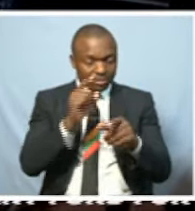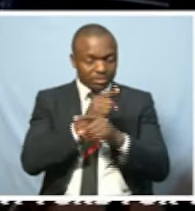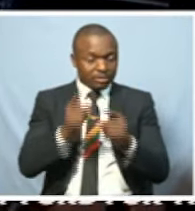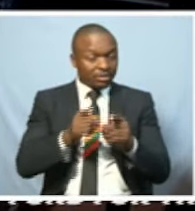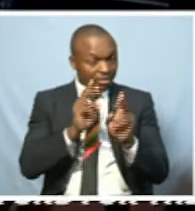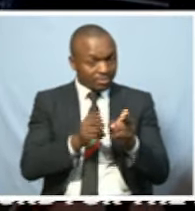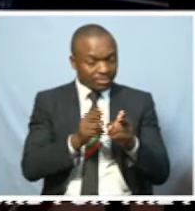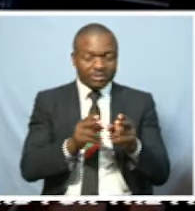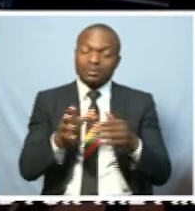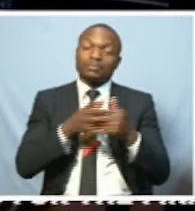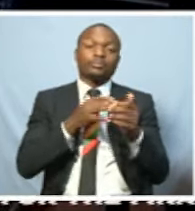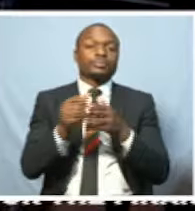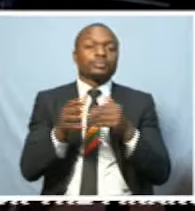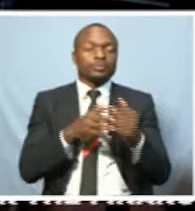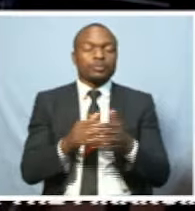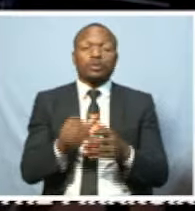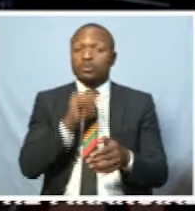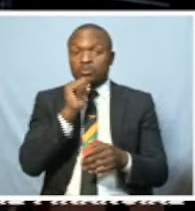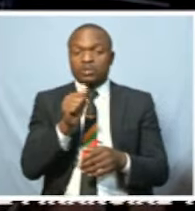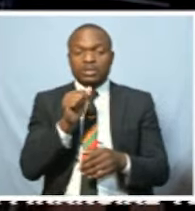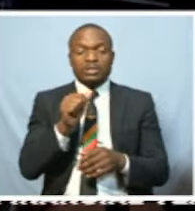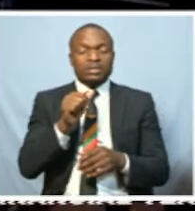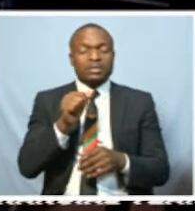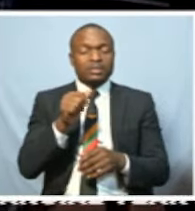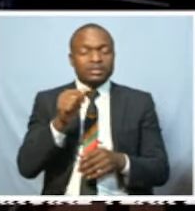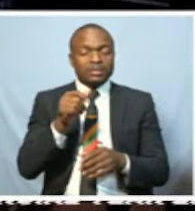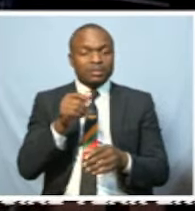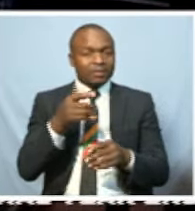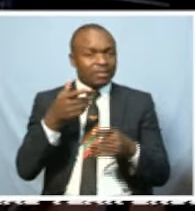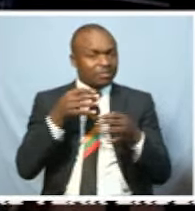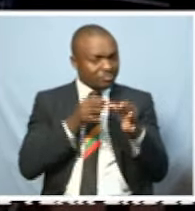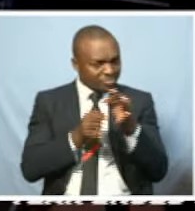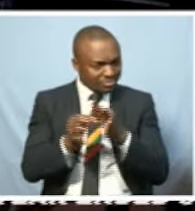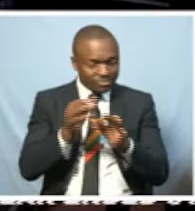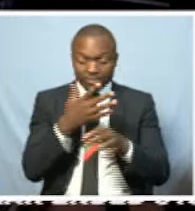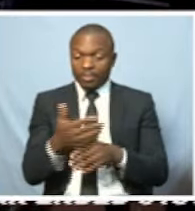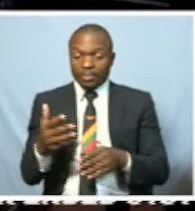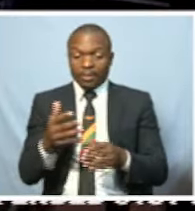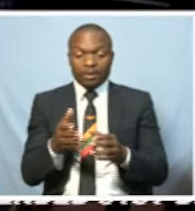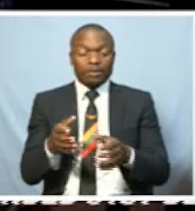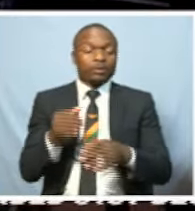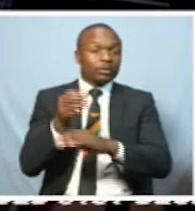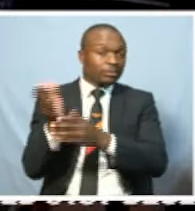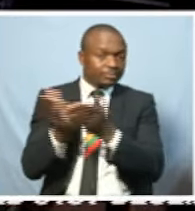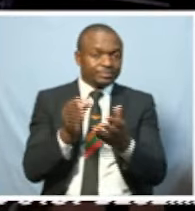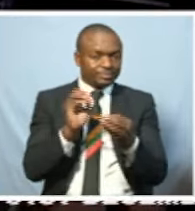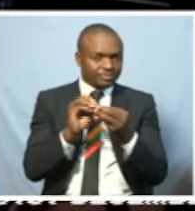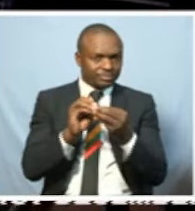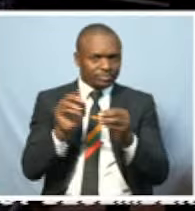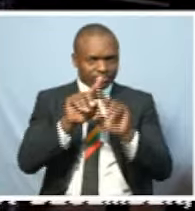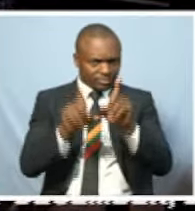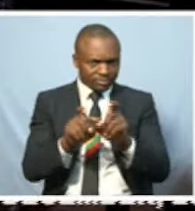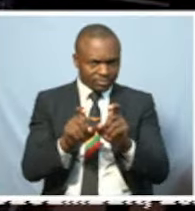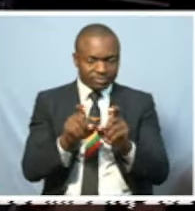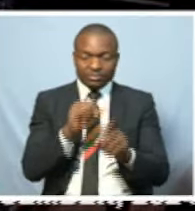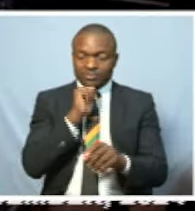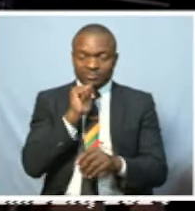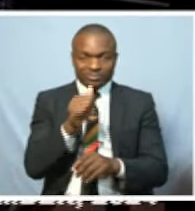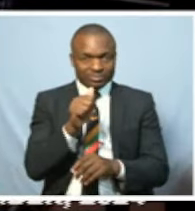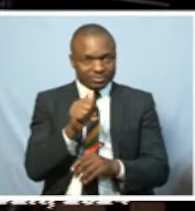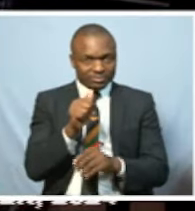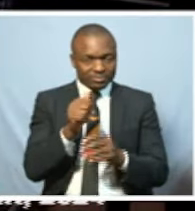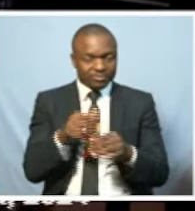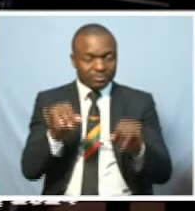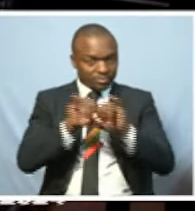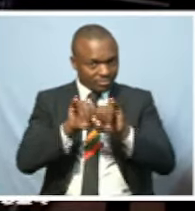has come. Not laboring on explaining things that will invite further questions, which are not